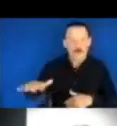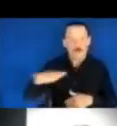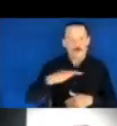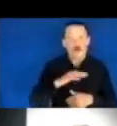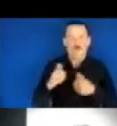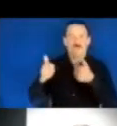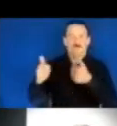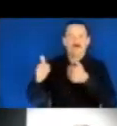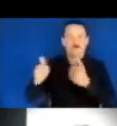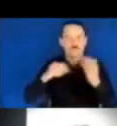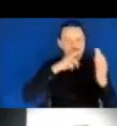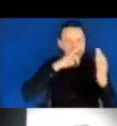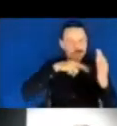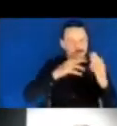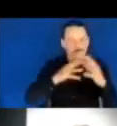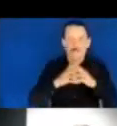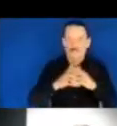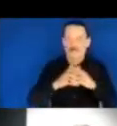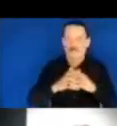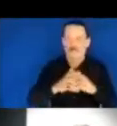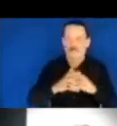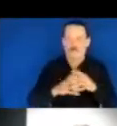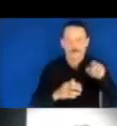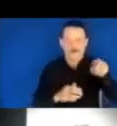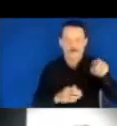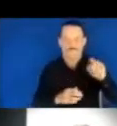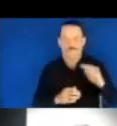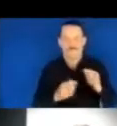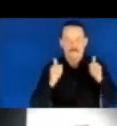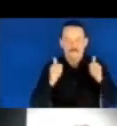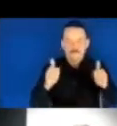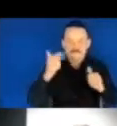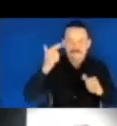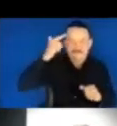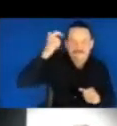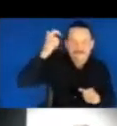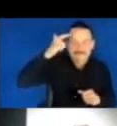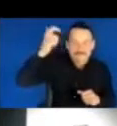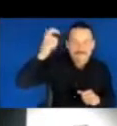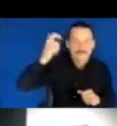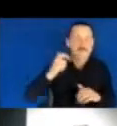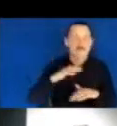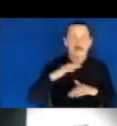information, tips, advice about everything to do with studying at